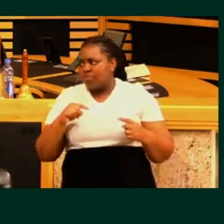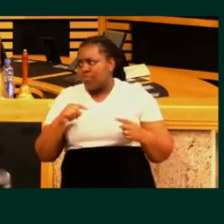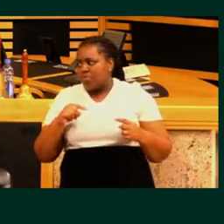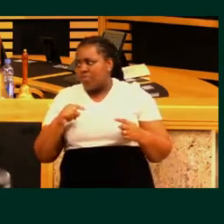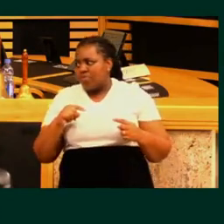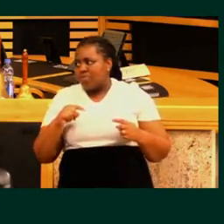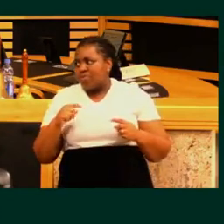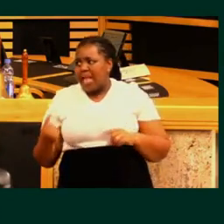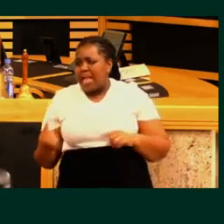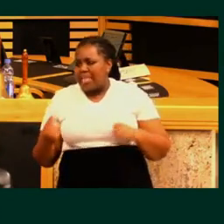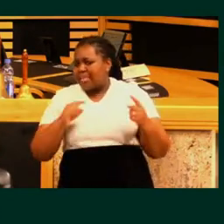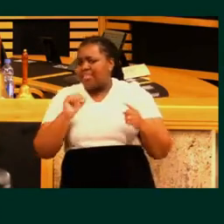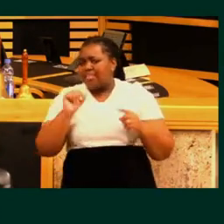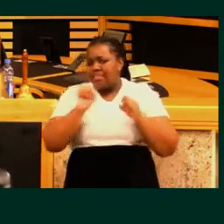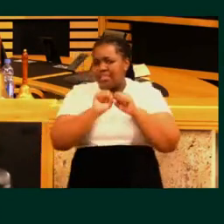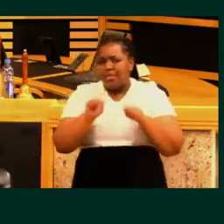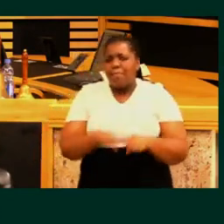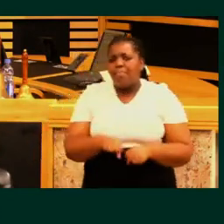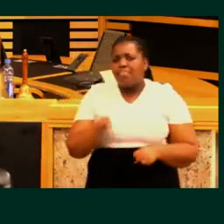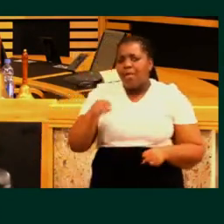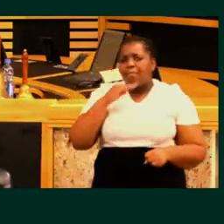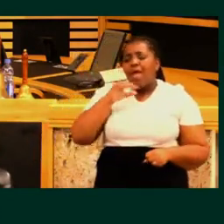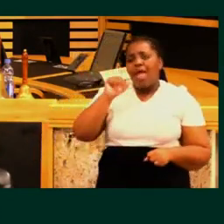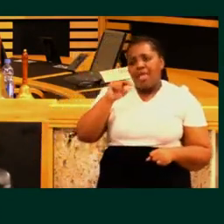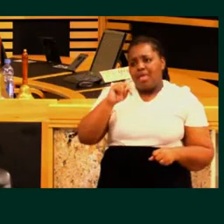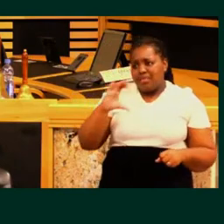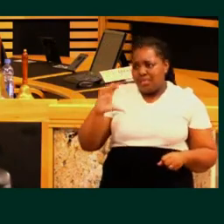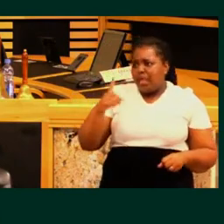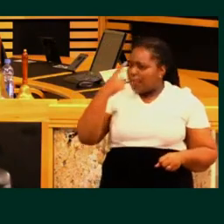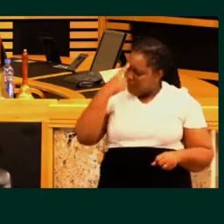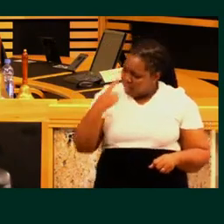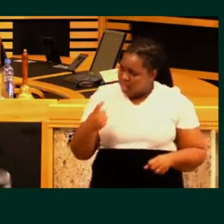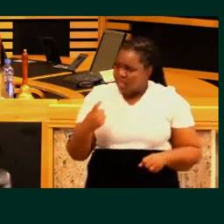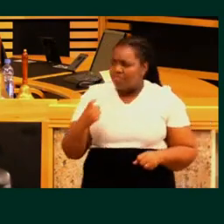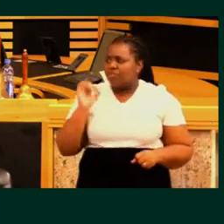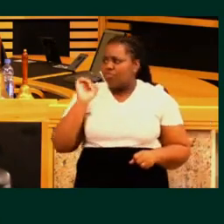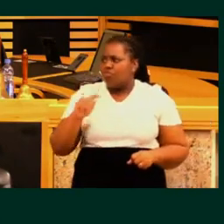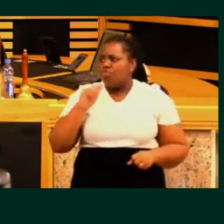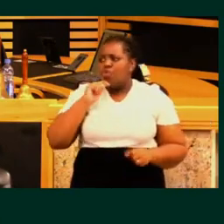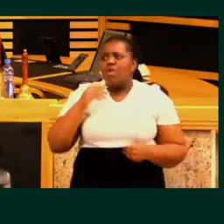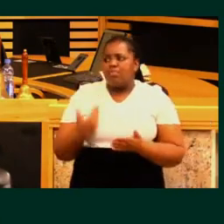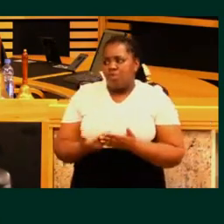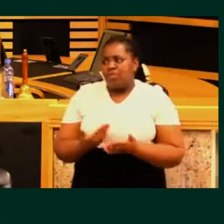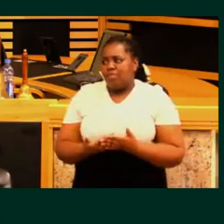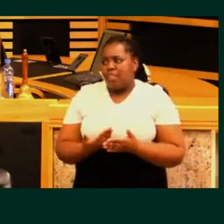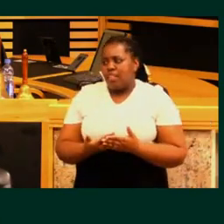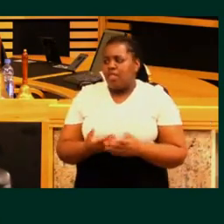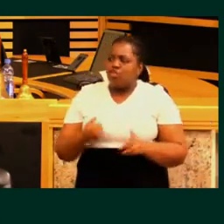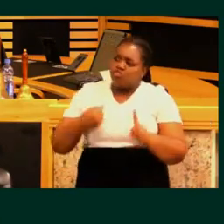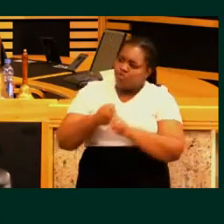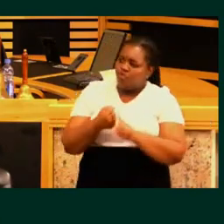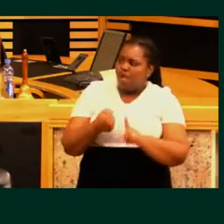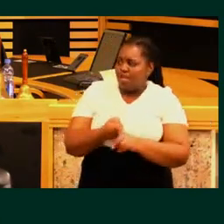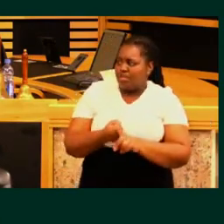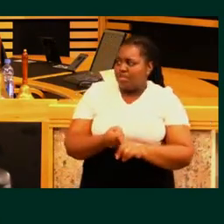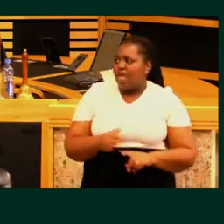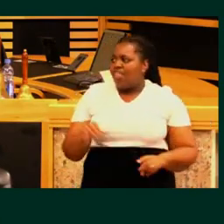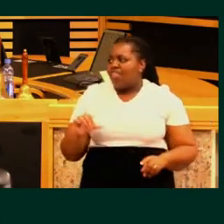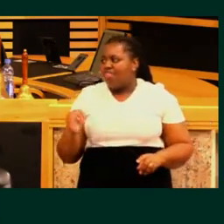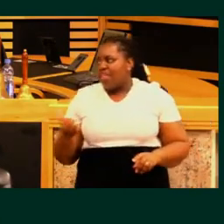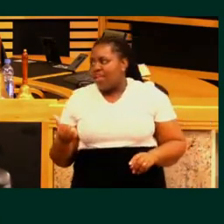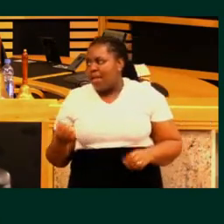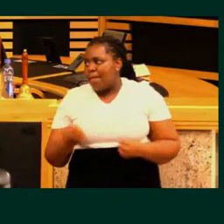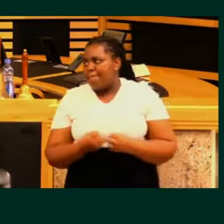a system it means that African National Congress believes that it is possible to fight against it then there are